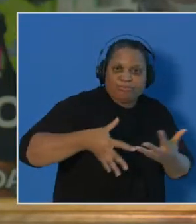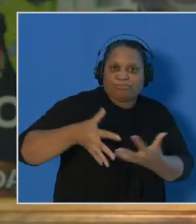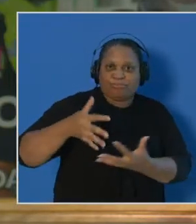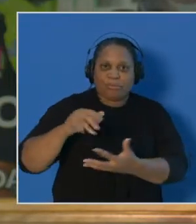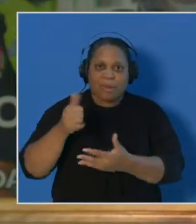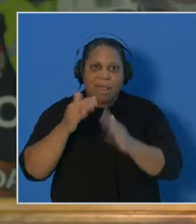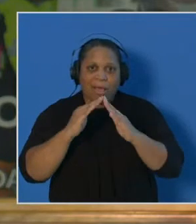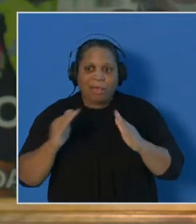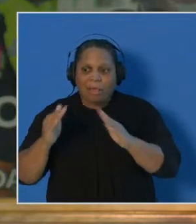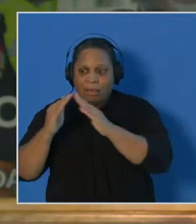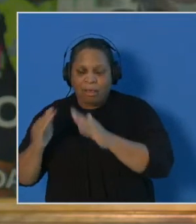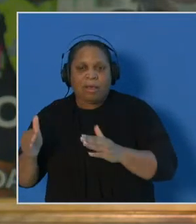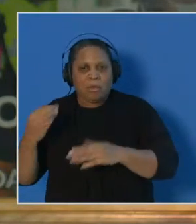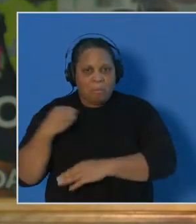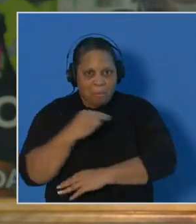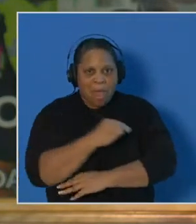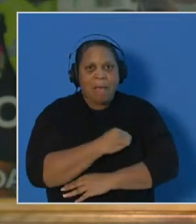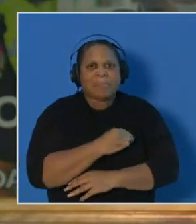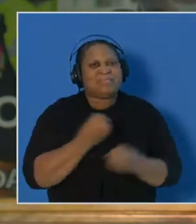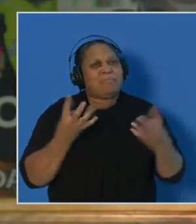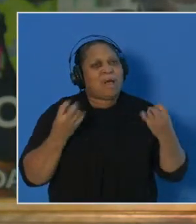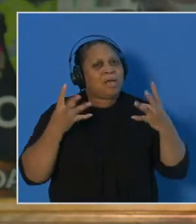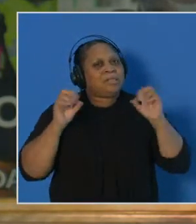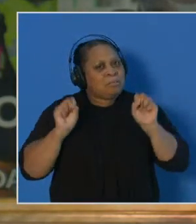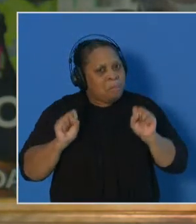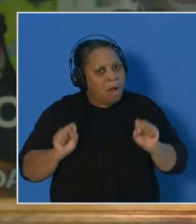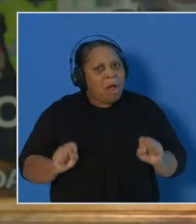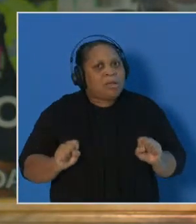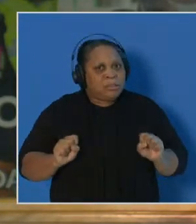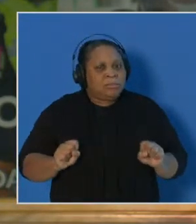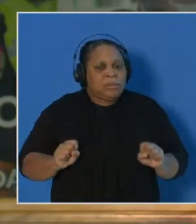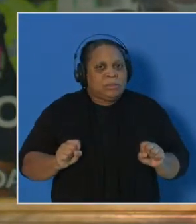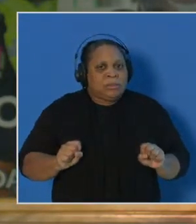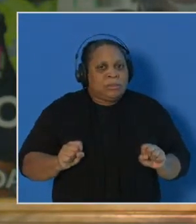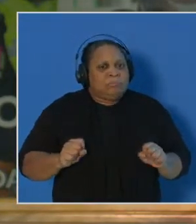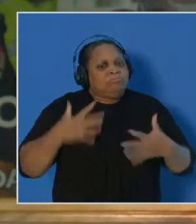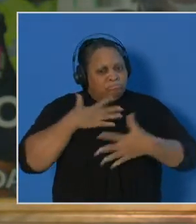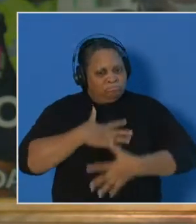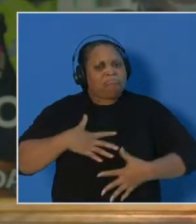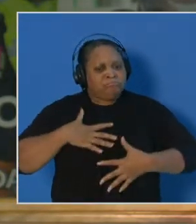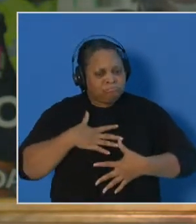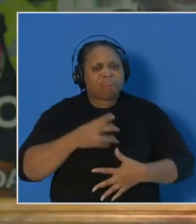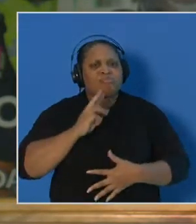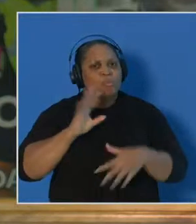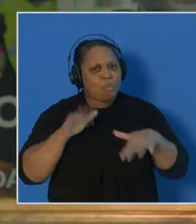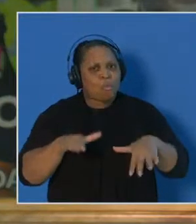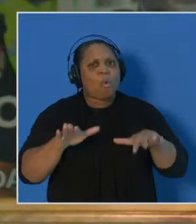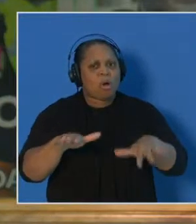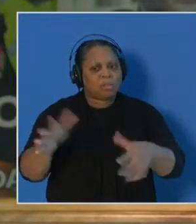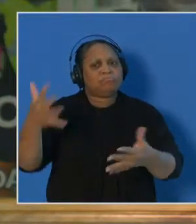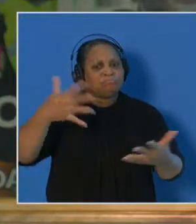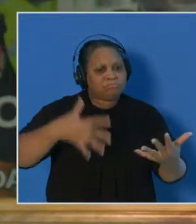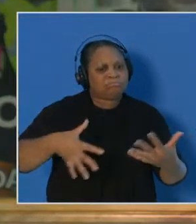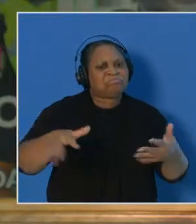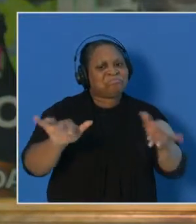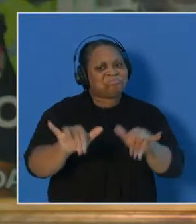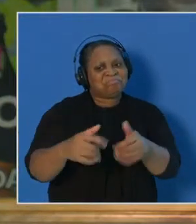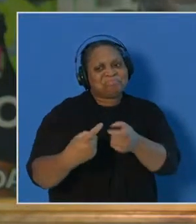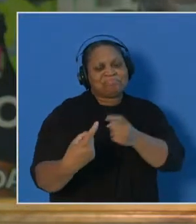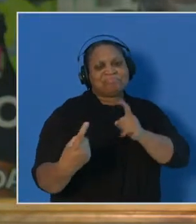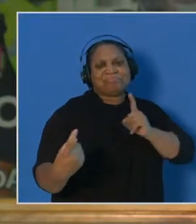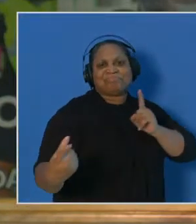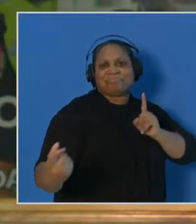other household members as much as possible. You can all enjoy the water and the company of friends by remaining 6